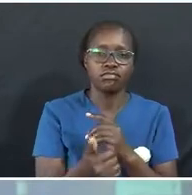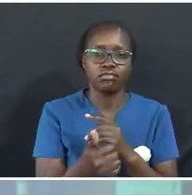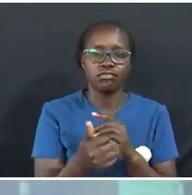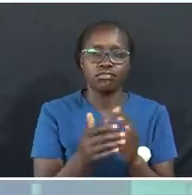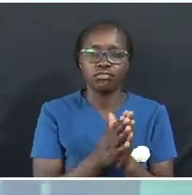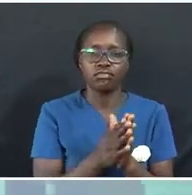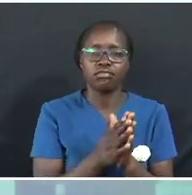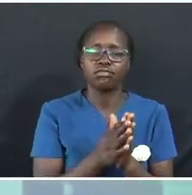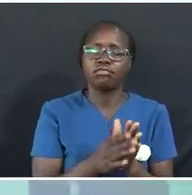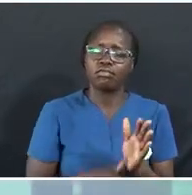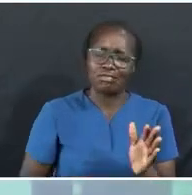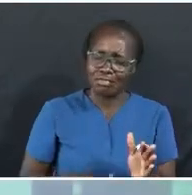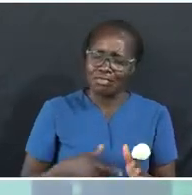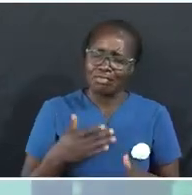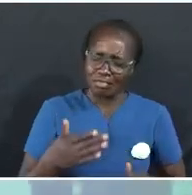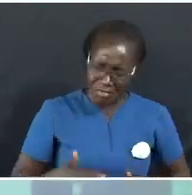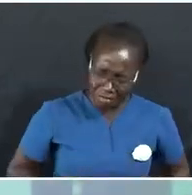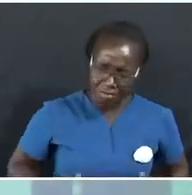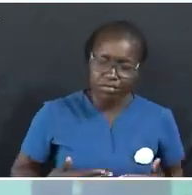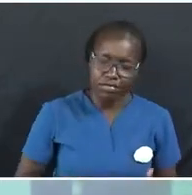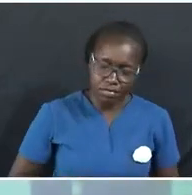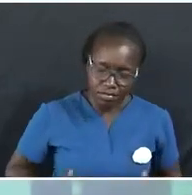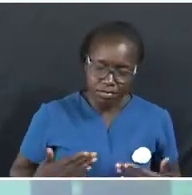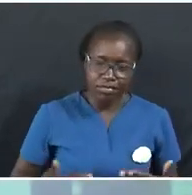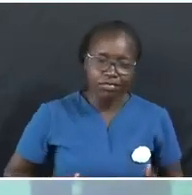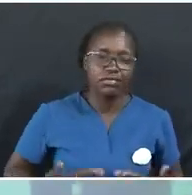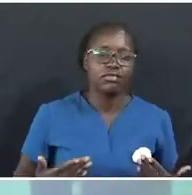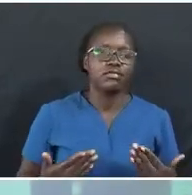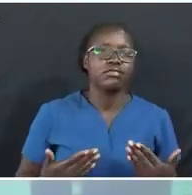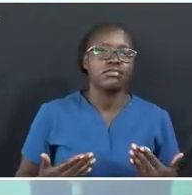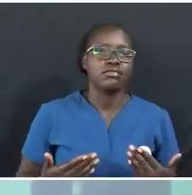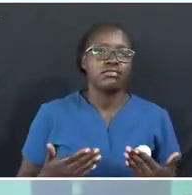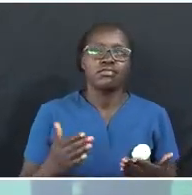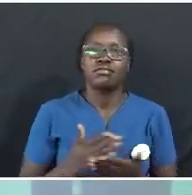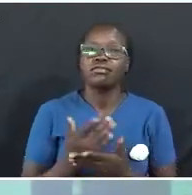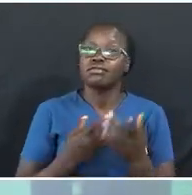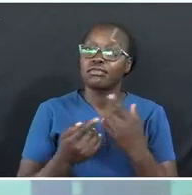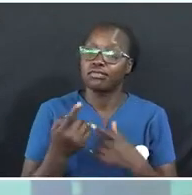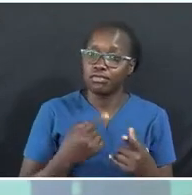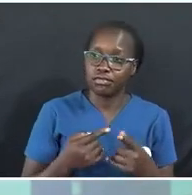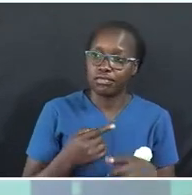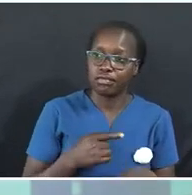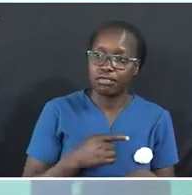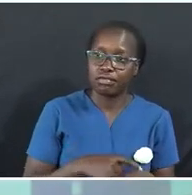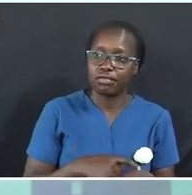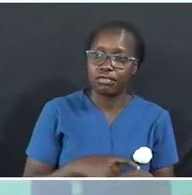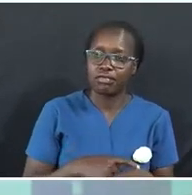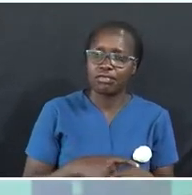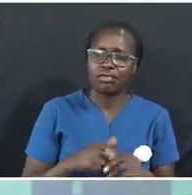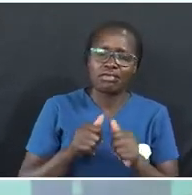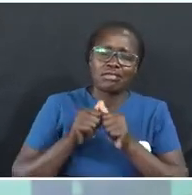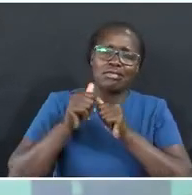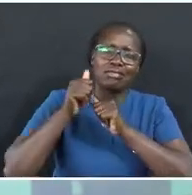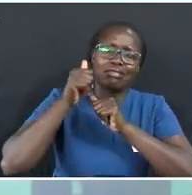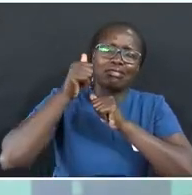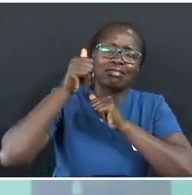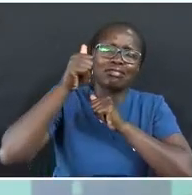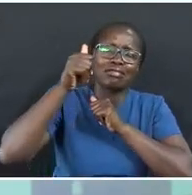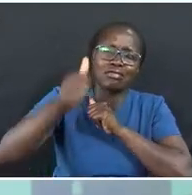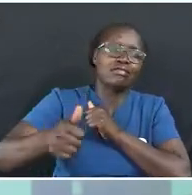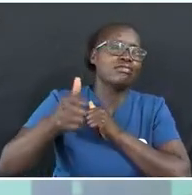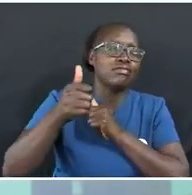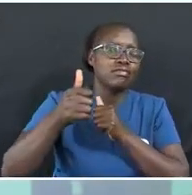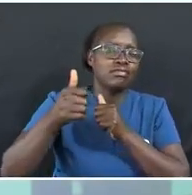feel excited. You hug them. Some come. When they see you from far, they place their